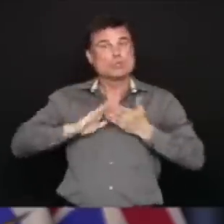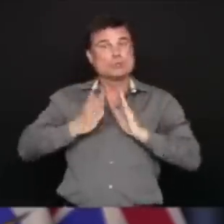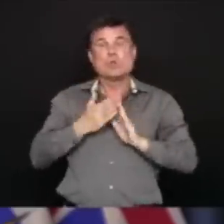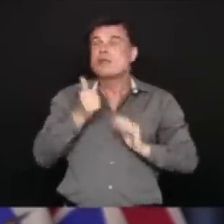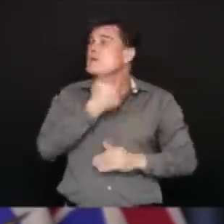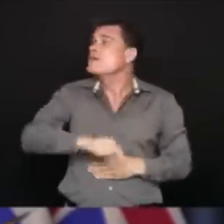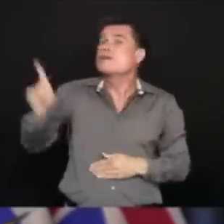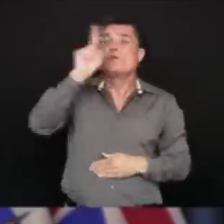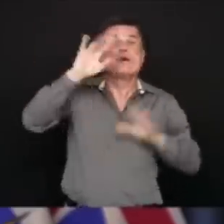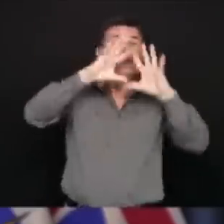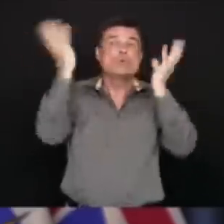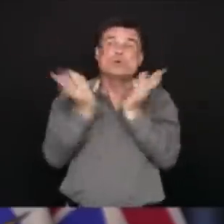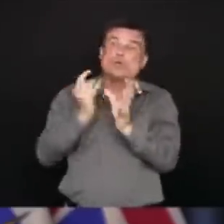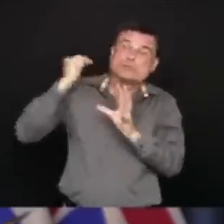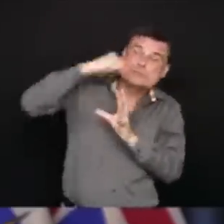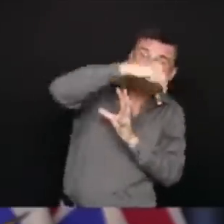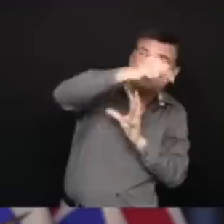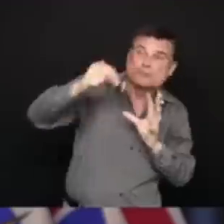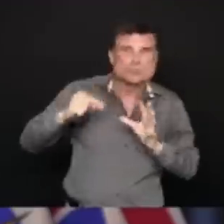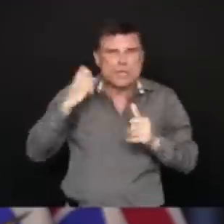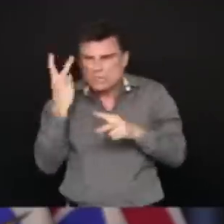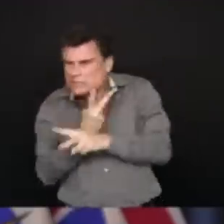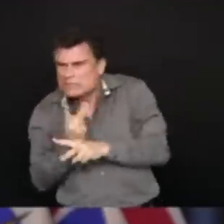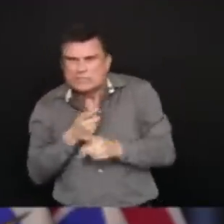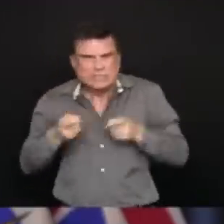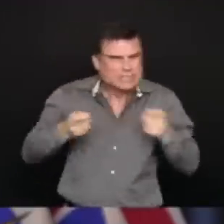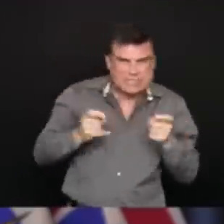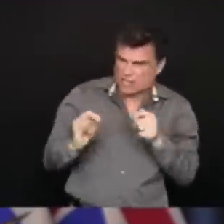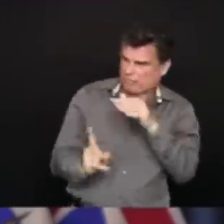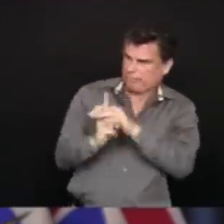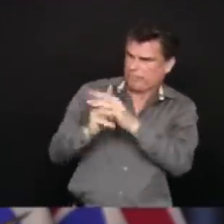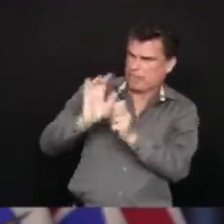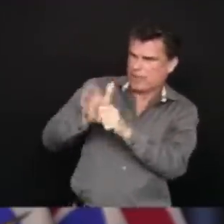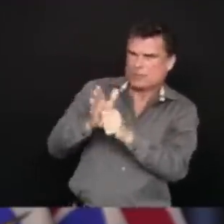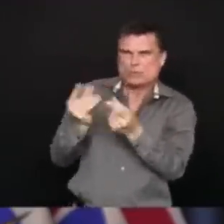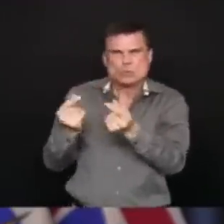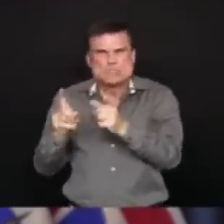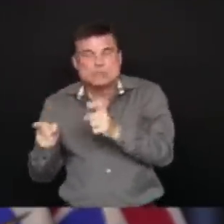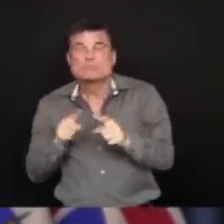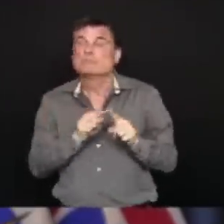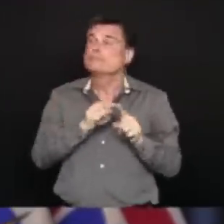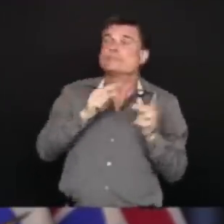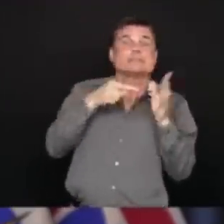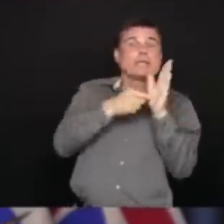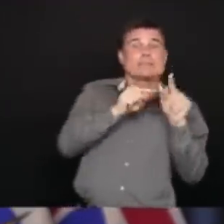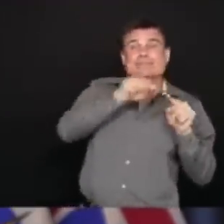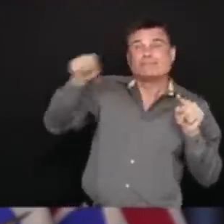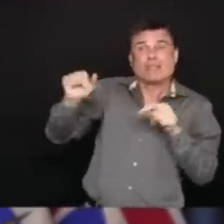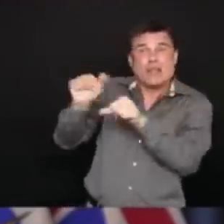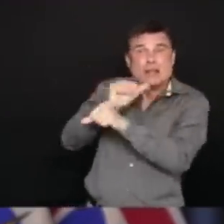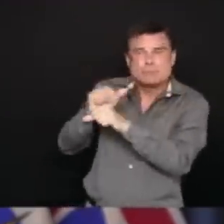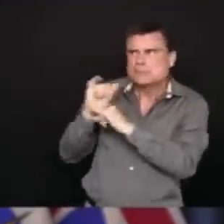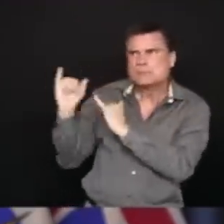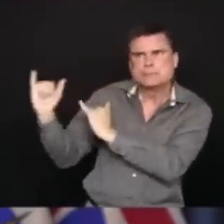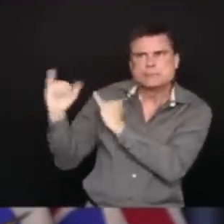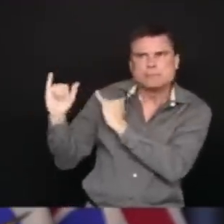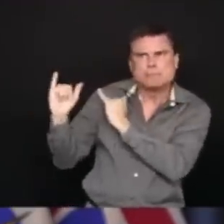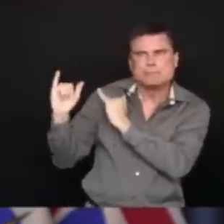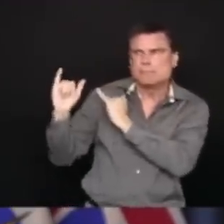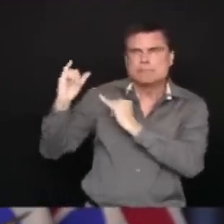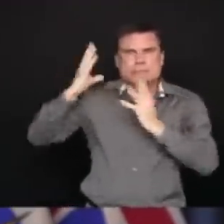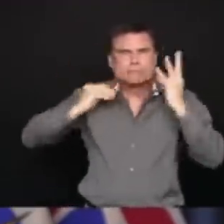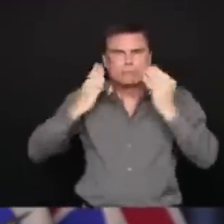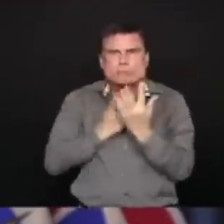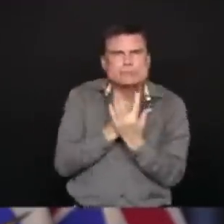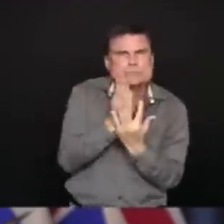has done many great things, very similar to what we've done in BC, but we're still seeing clusters there. And what happens here affects what's happening